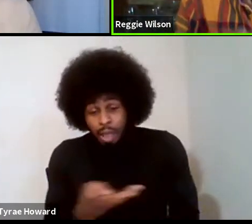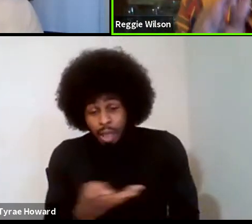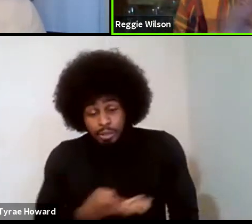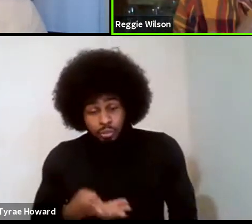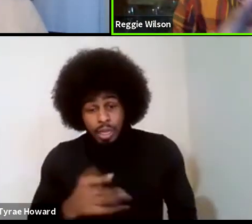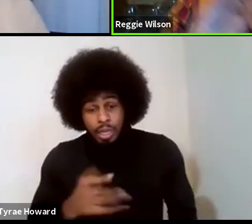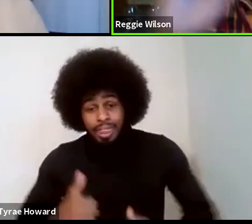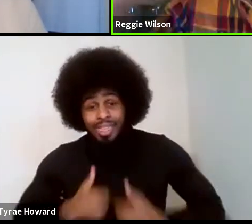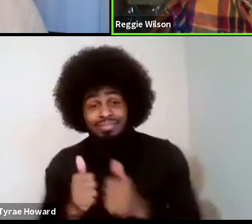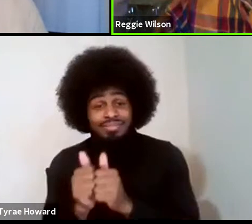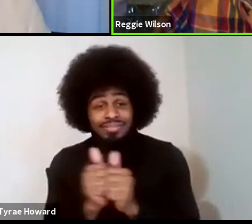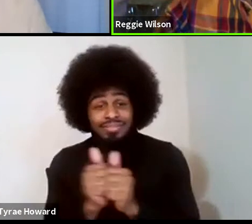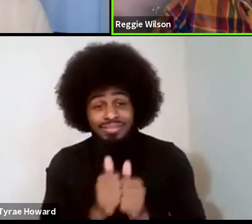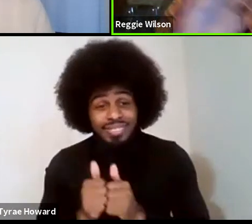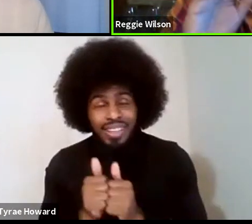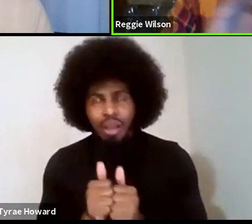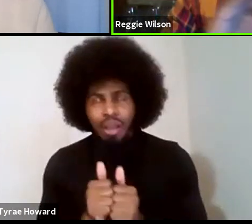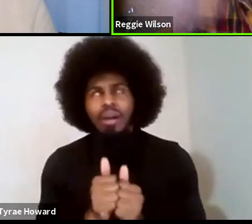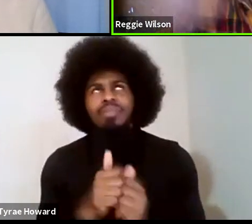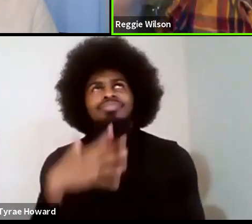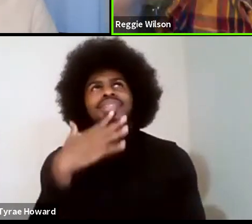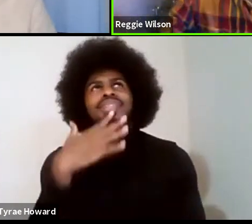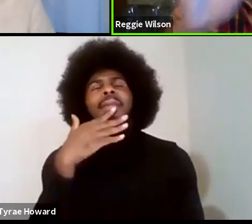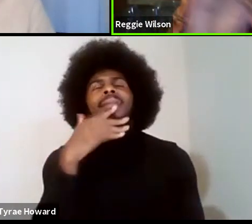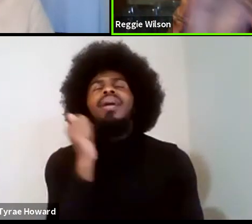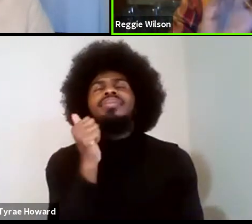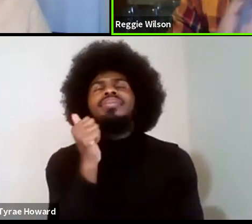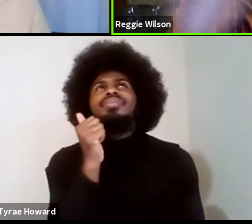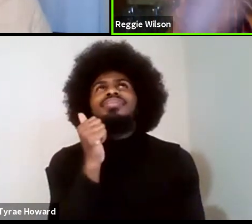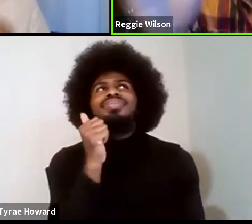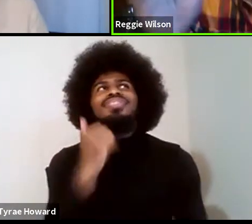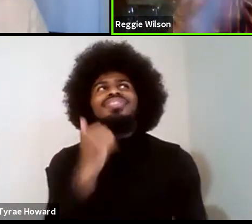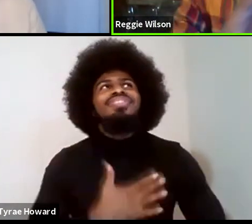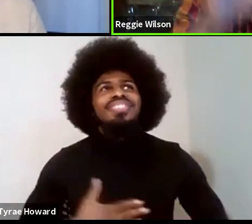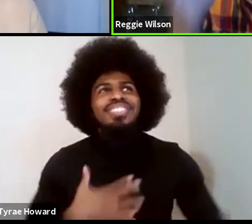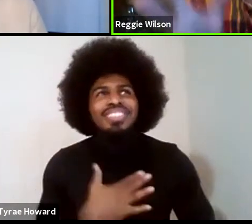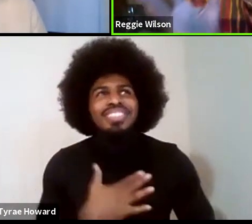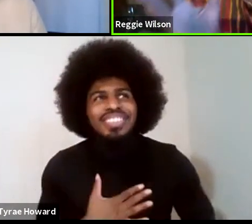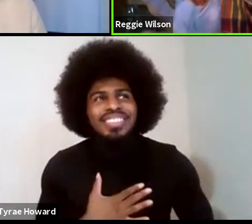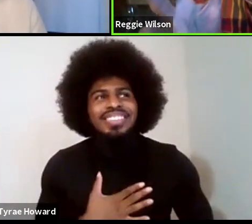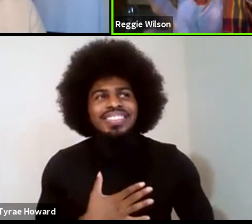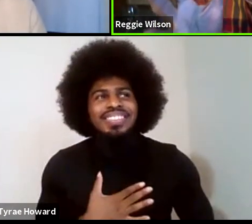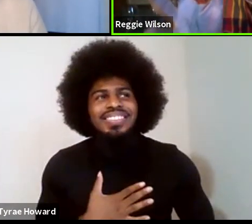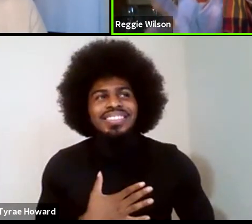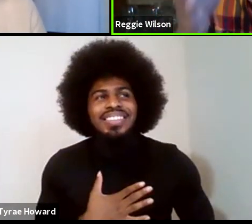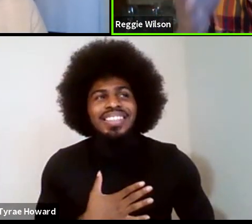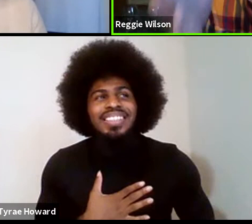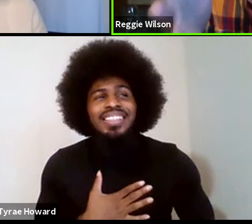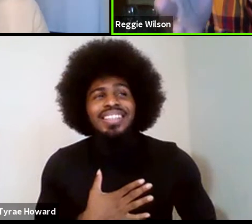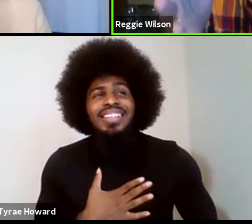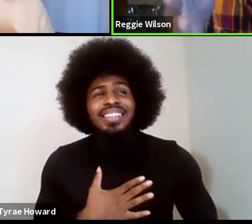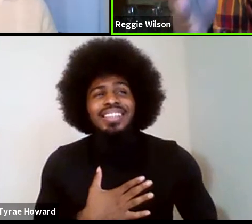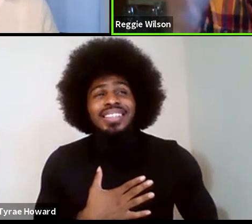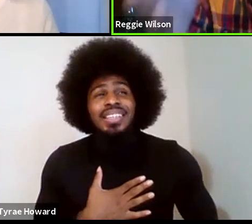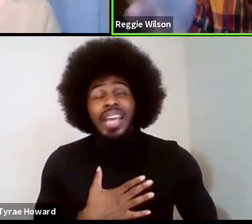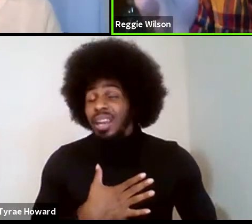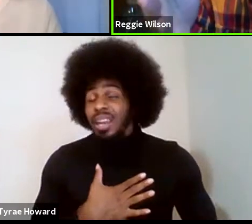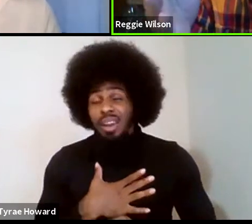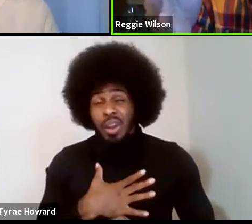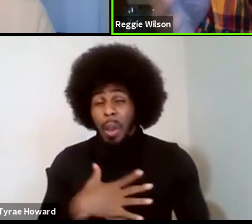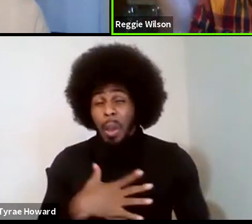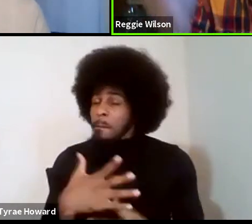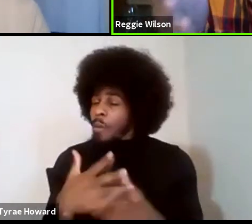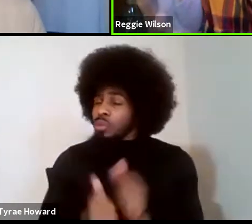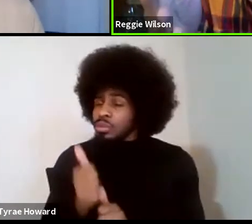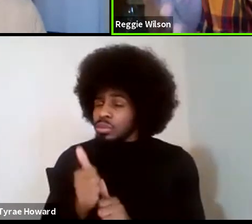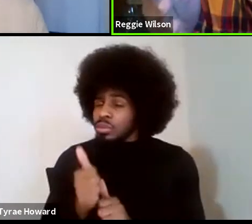because somebody was always gone. So you'd have an apartment, it was a 3-bedroom. So somebody would always kind of have the place primarily to